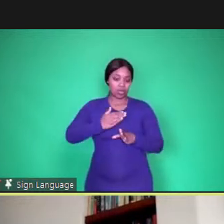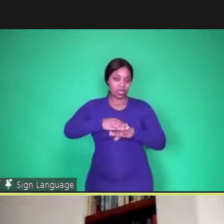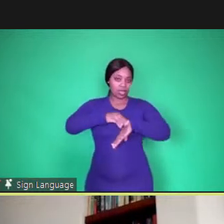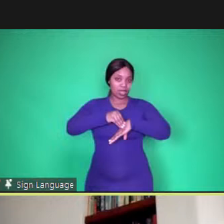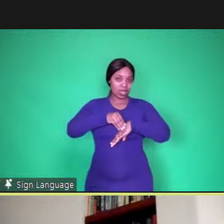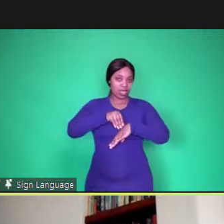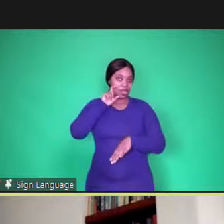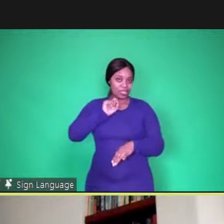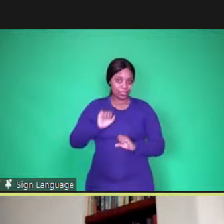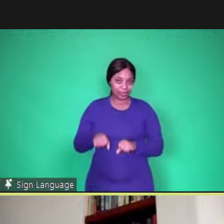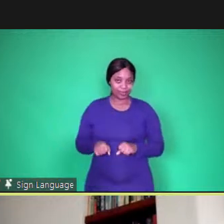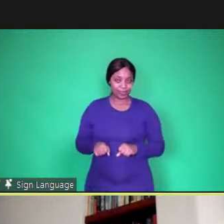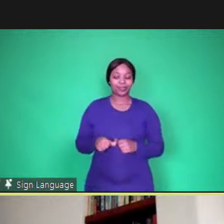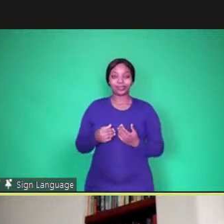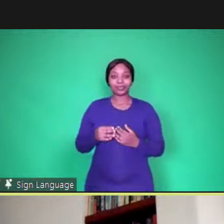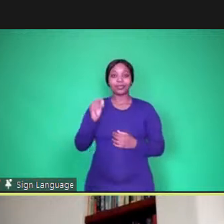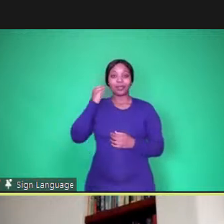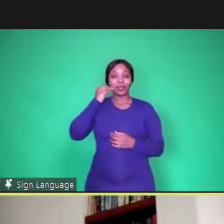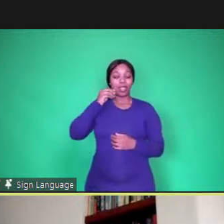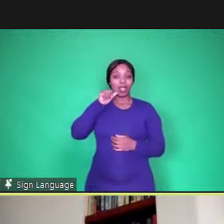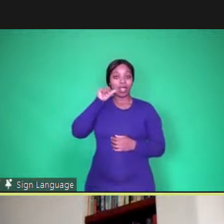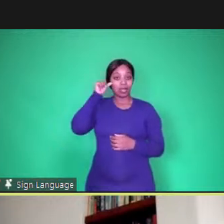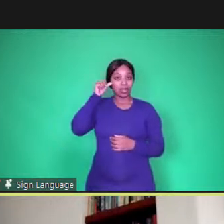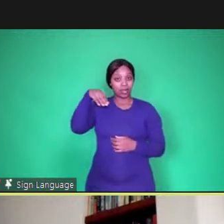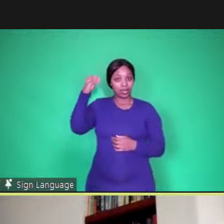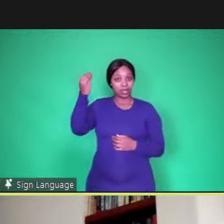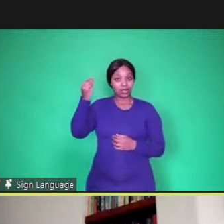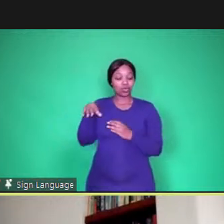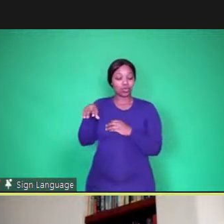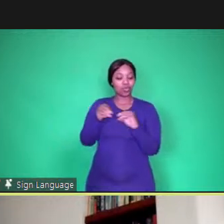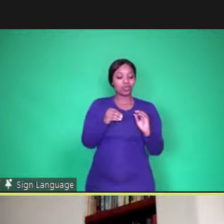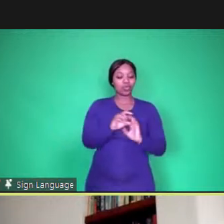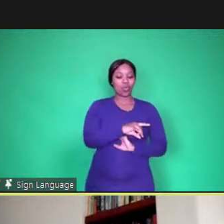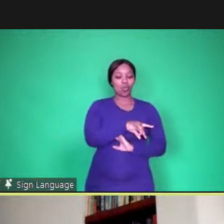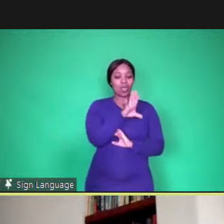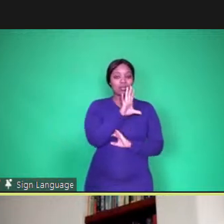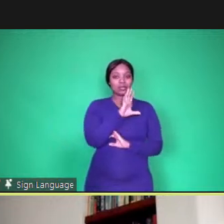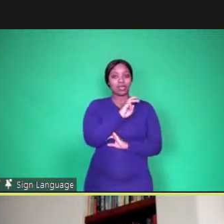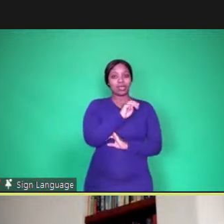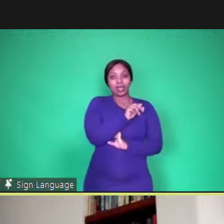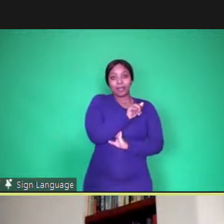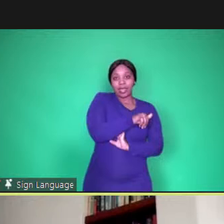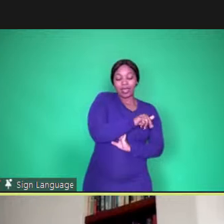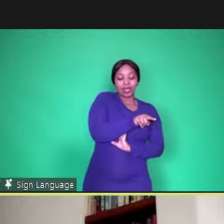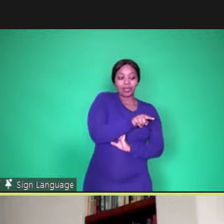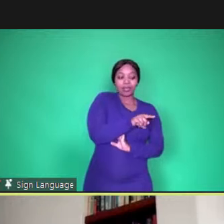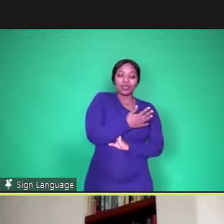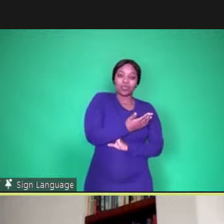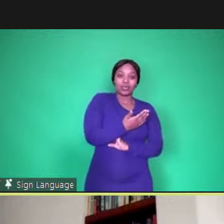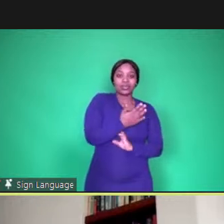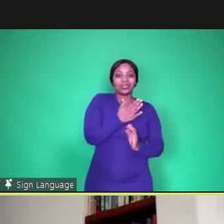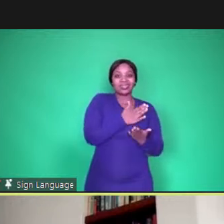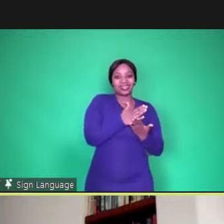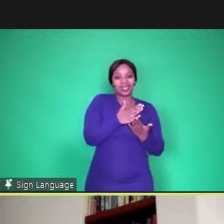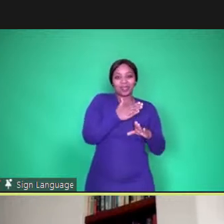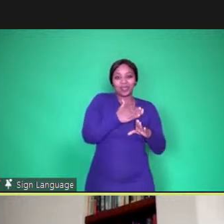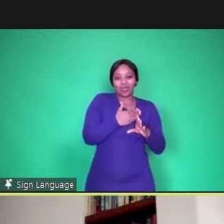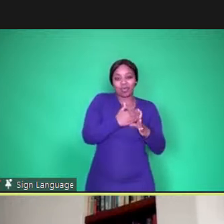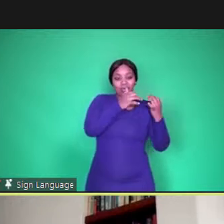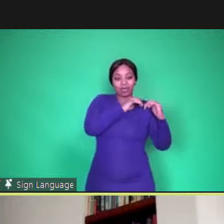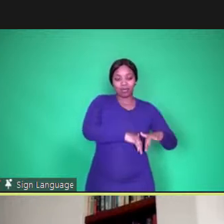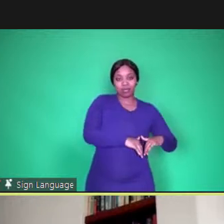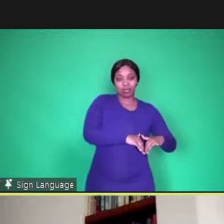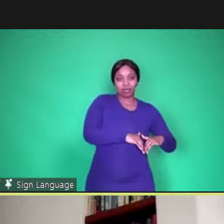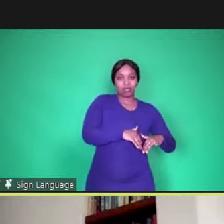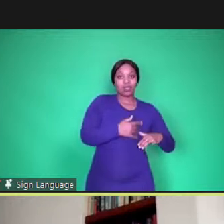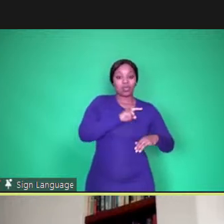moved only once, and particularly in May, were the most likely to have lost employment after the